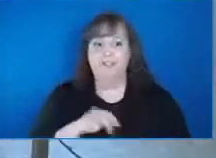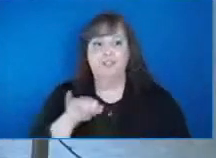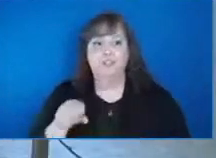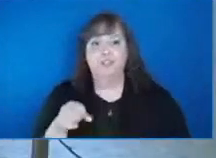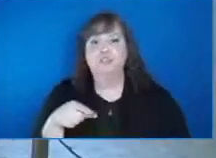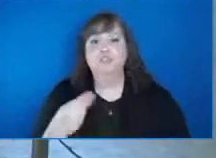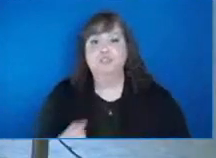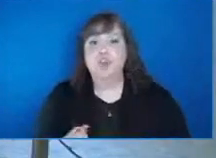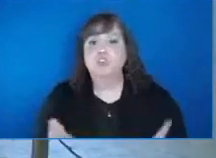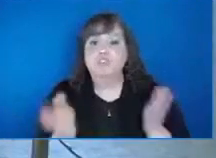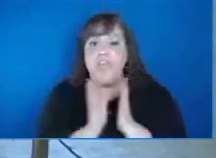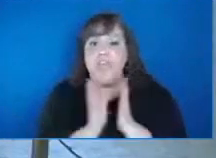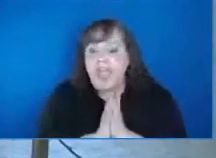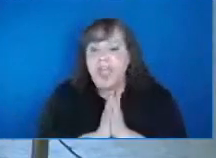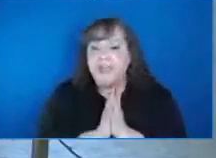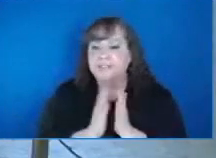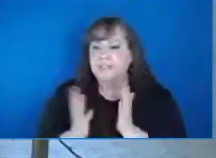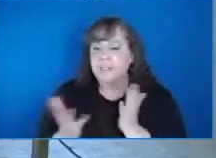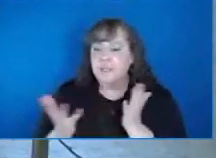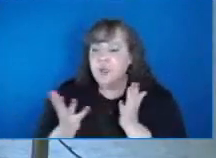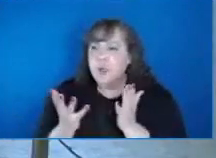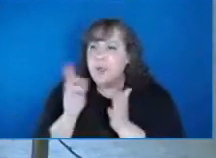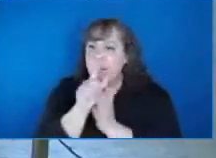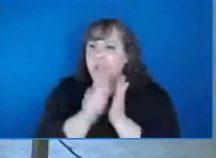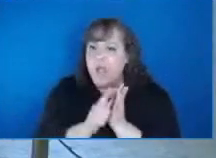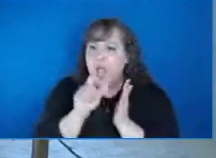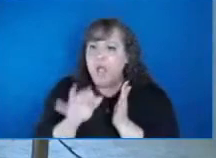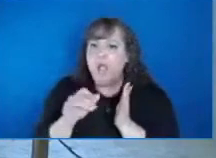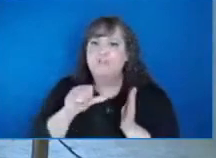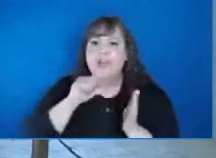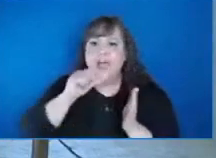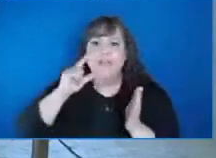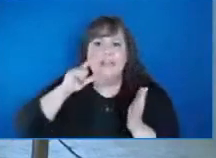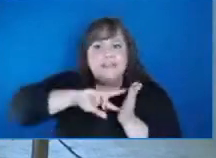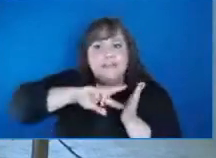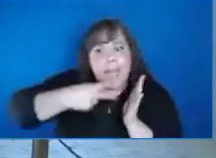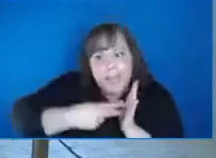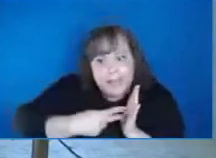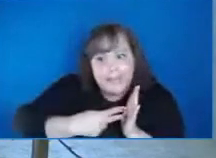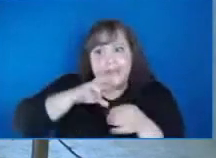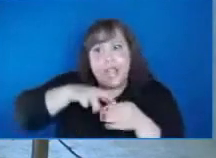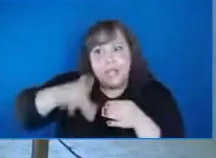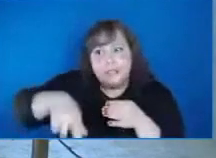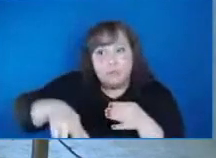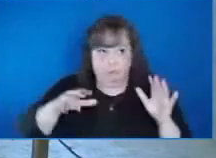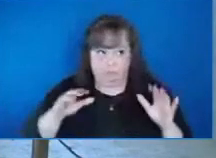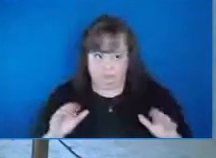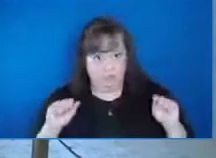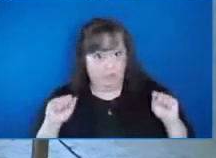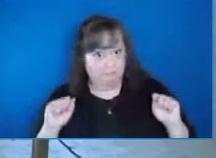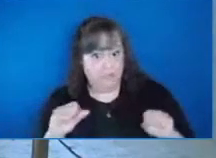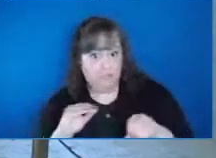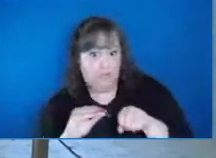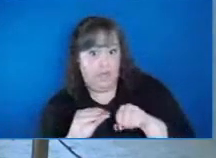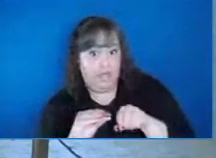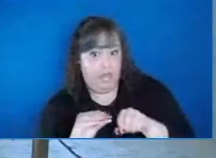unintended consequences? Is it outside the realm of possibility that a nudge might change